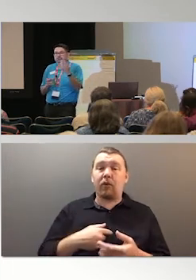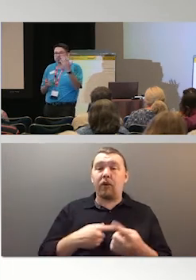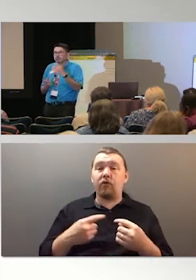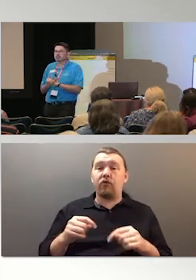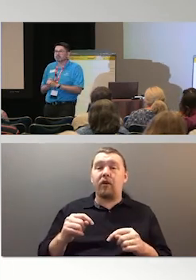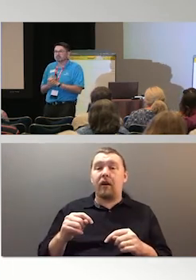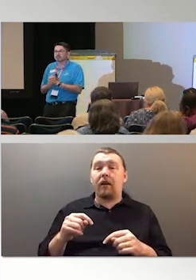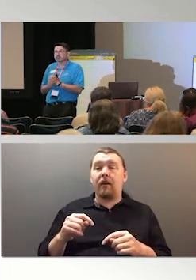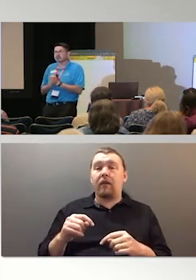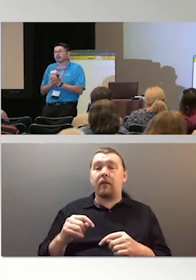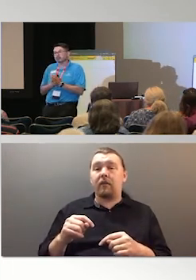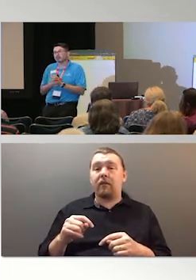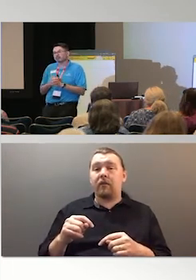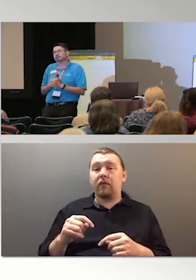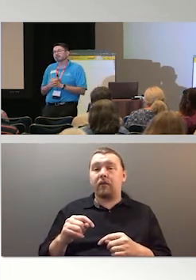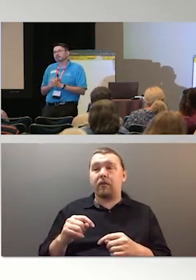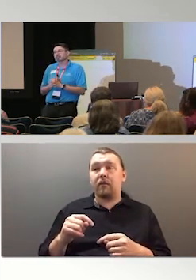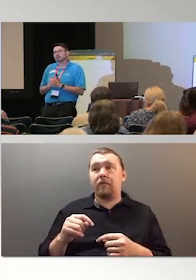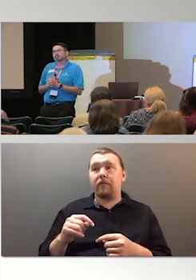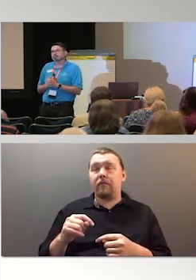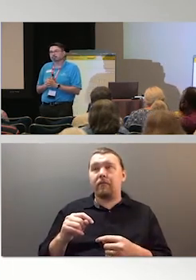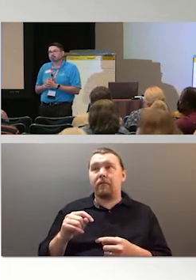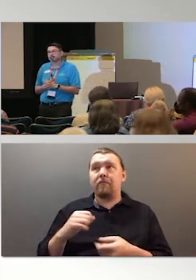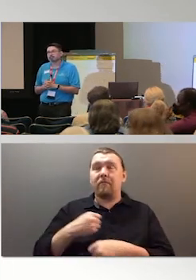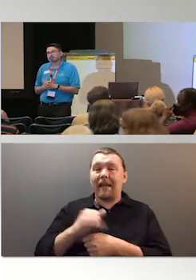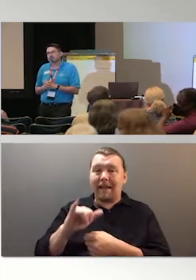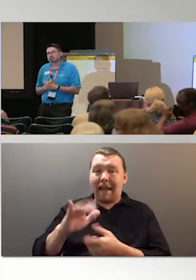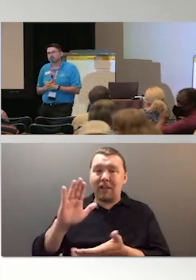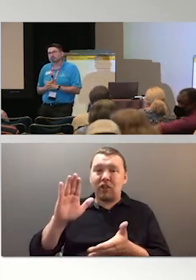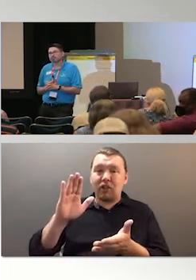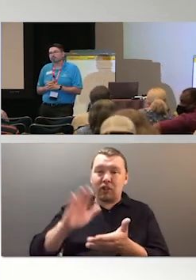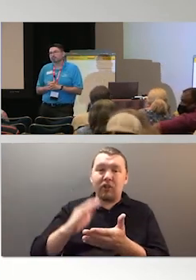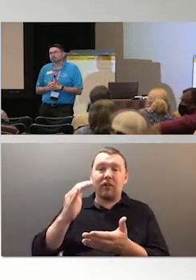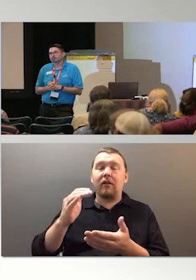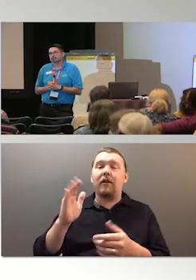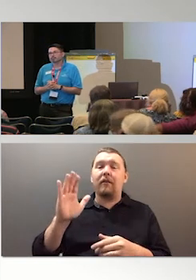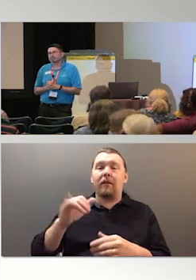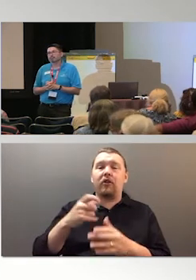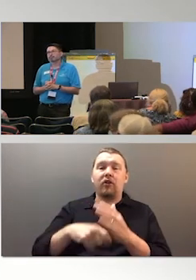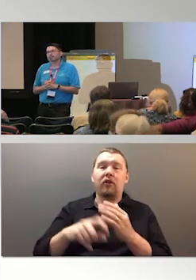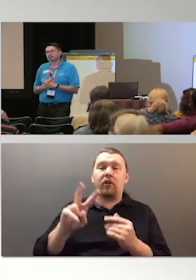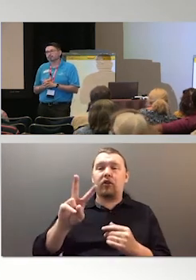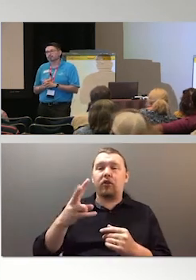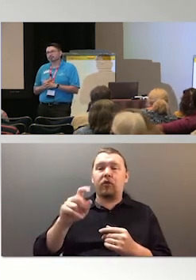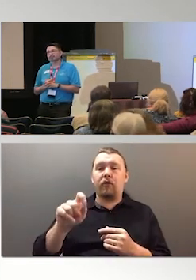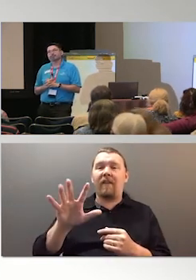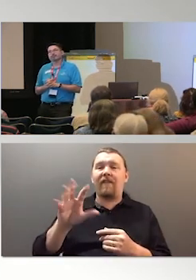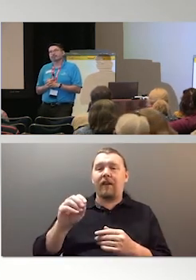costs for $2.50 a month. Okay, so she couldn't use her own already purchased